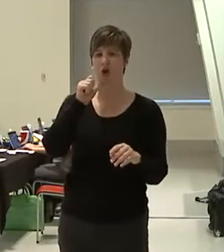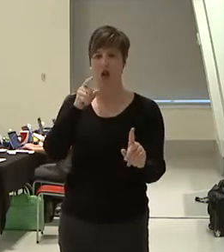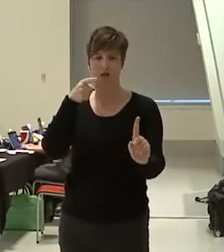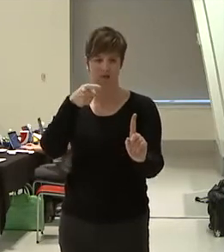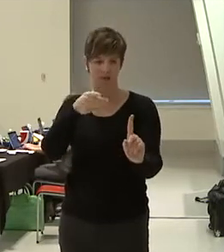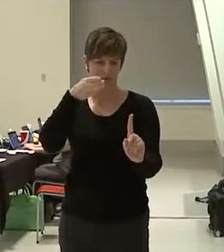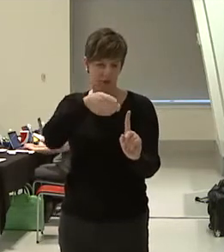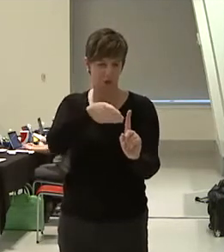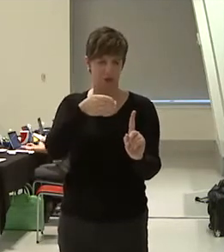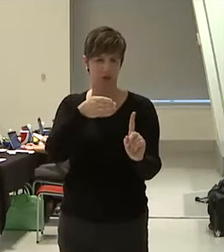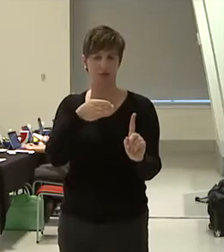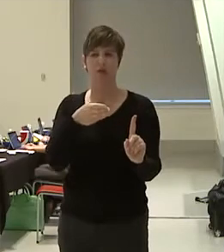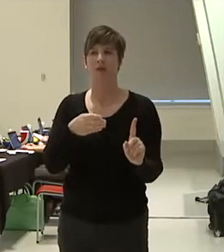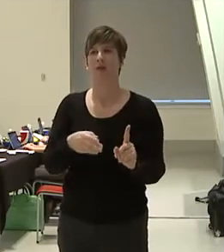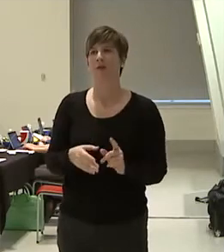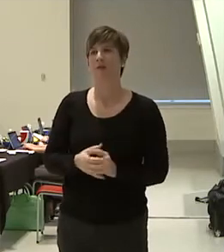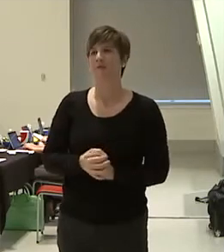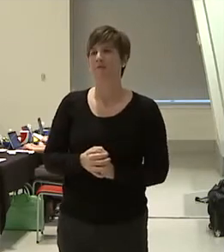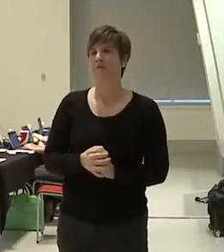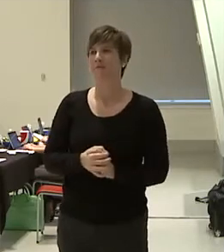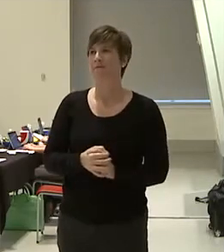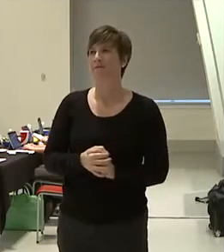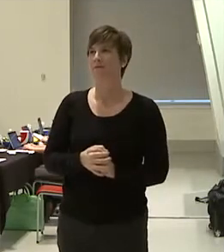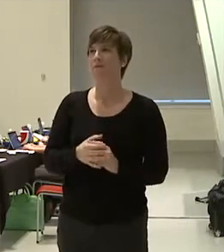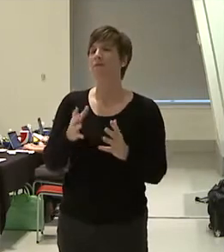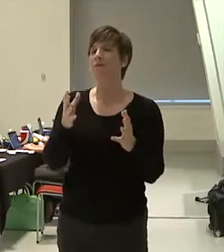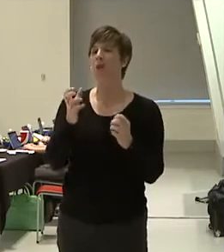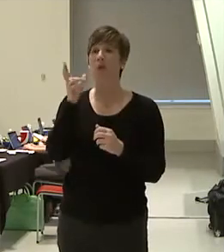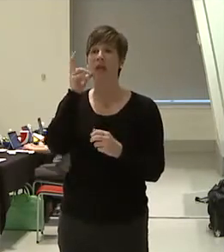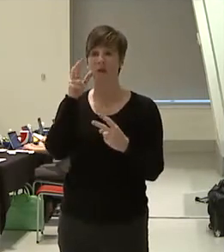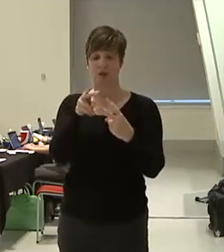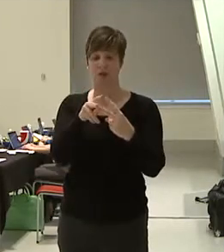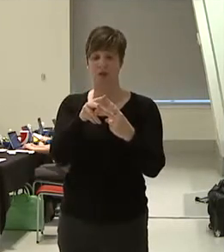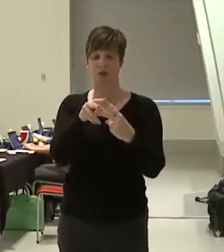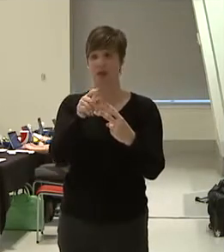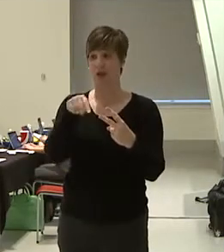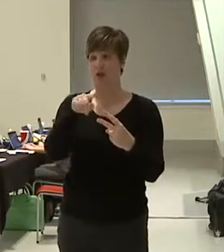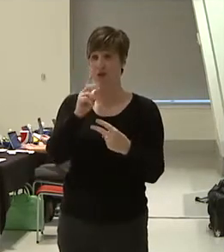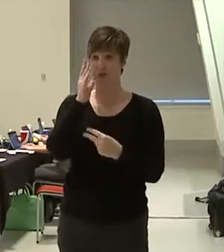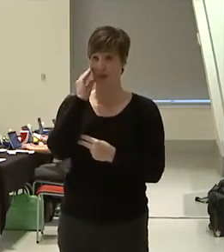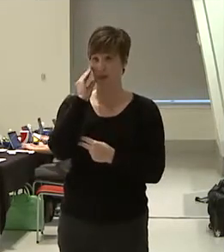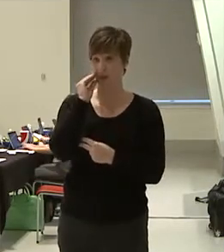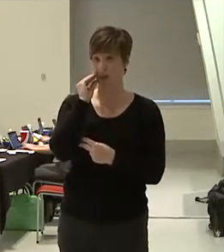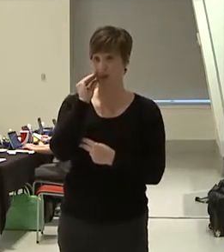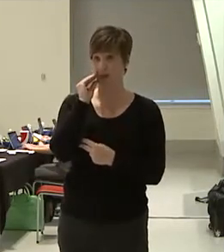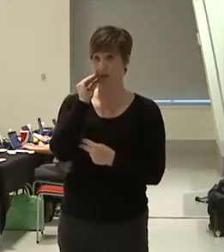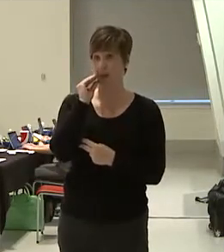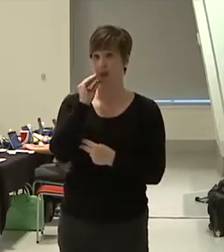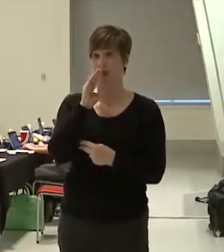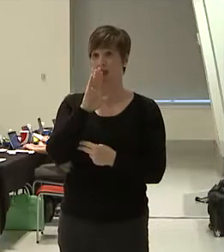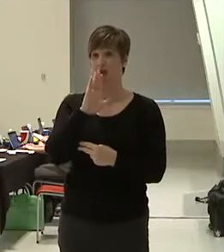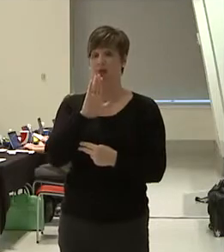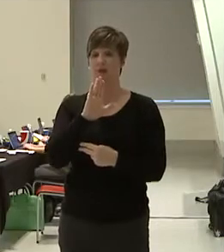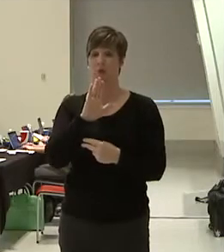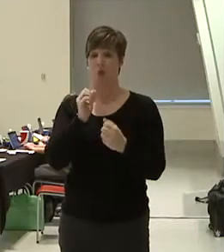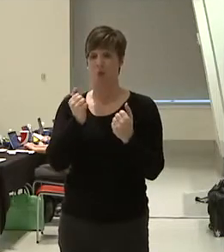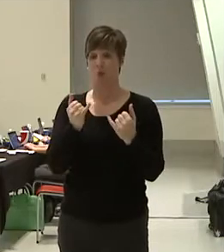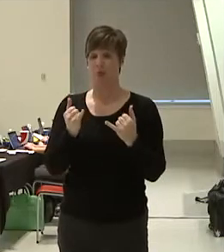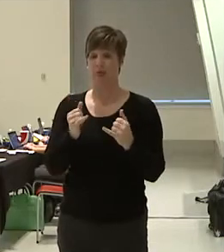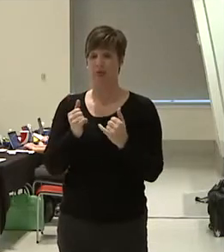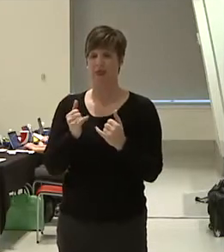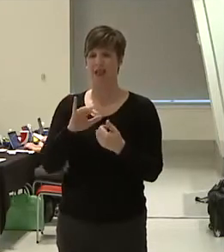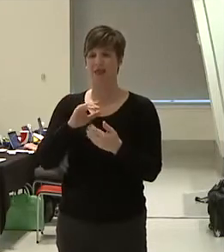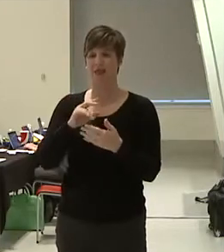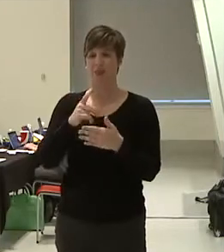want to hear if either of those things have been experienced in anyone's engagement with this issue, and then what